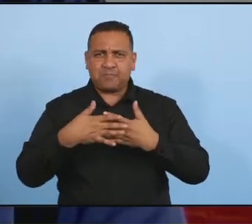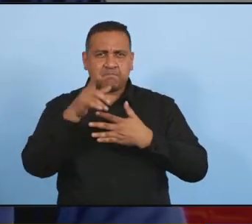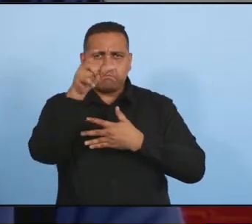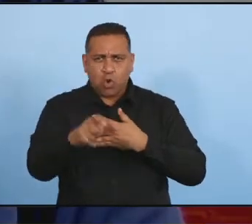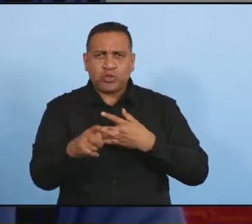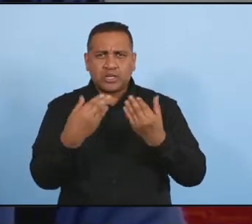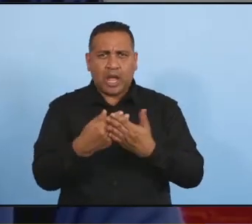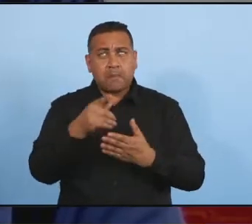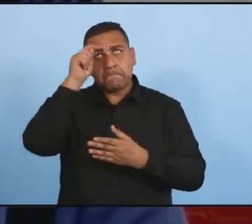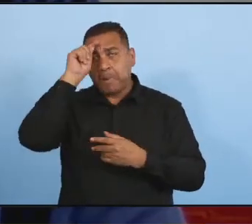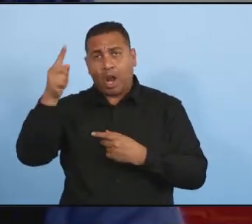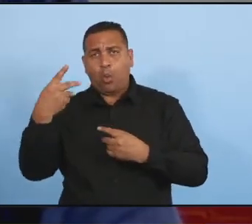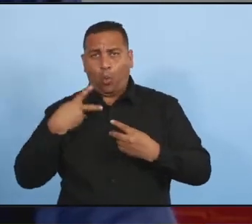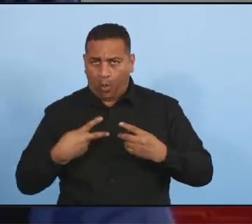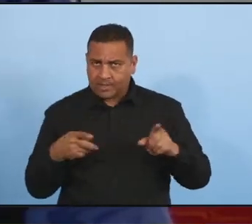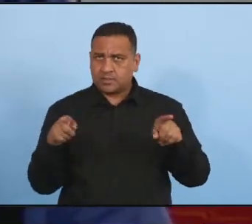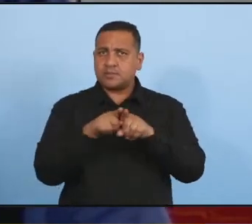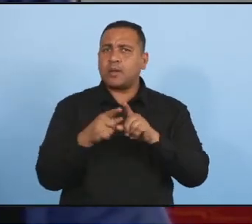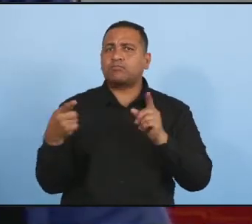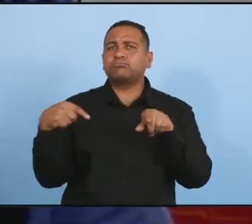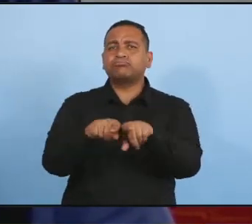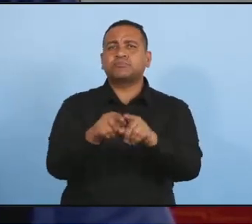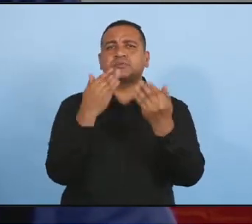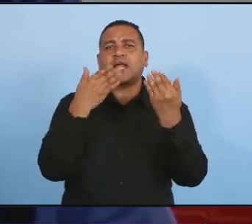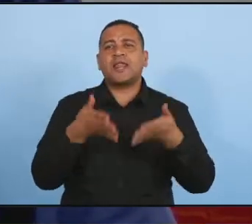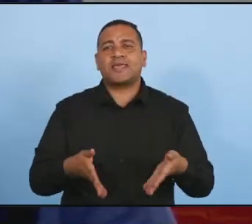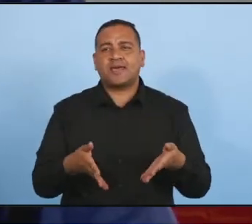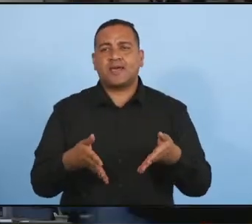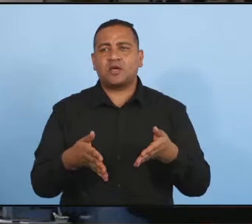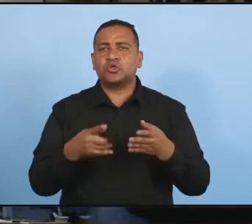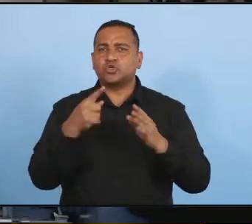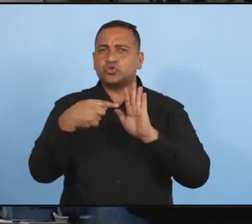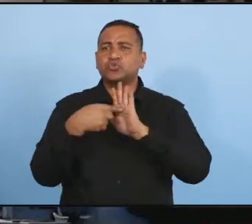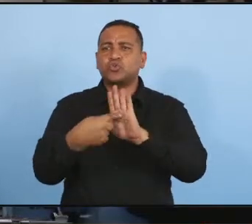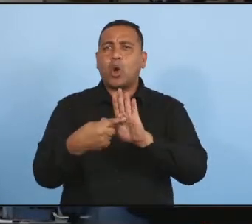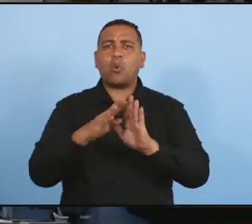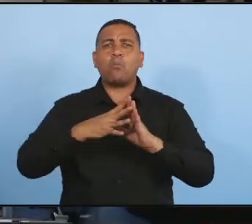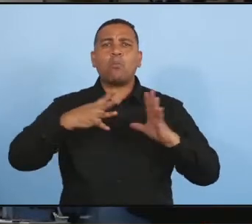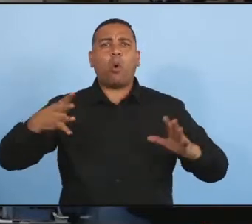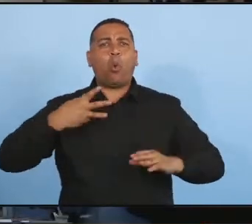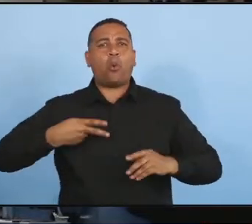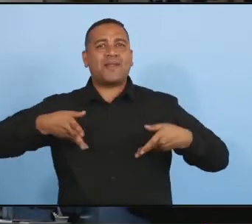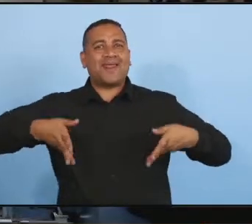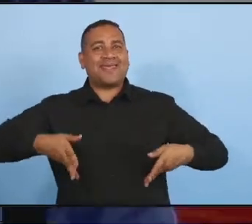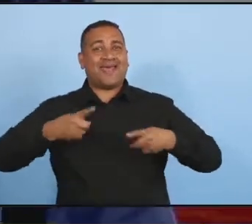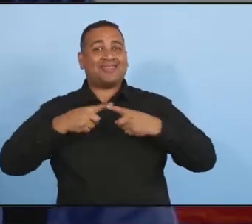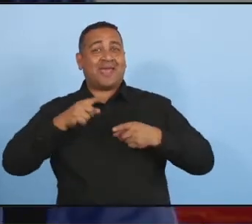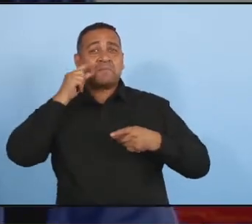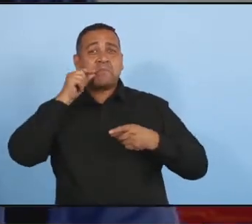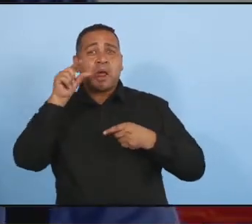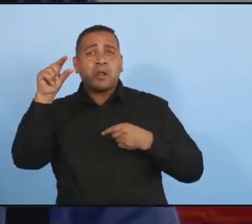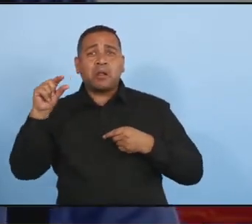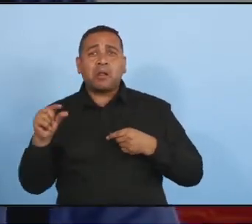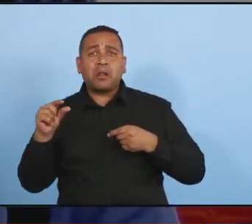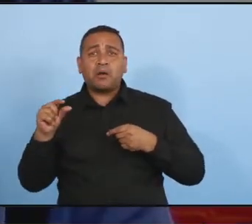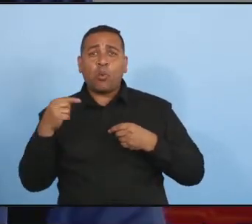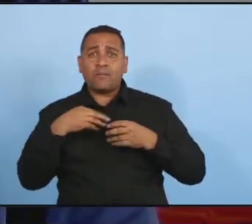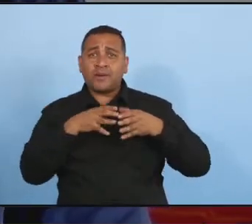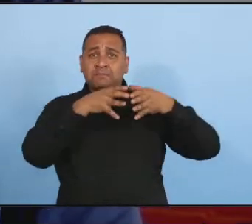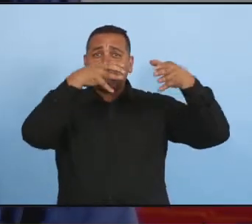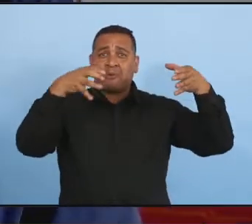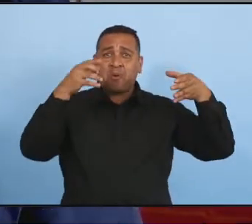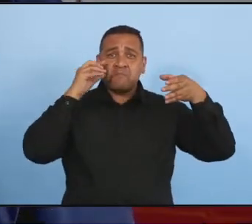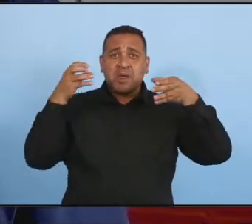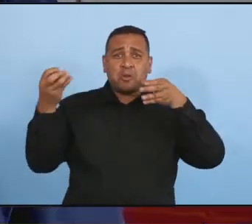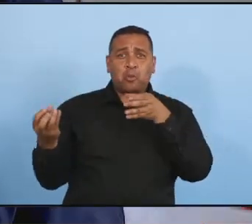I noticed more females. Oh yeah, true. I actually noticed more females, even in the workshop where we are right